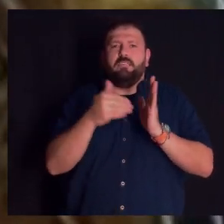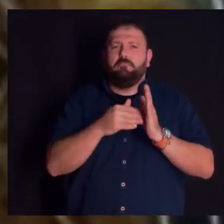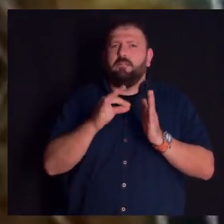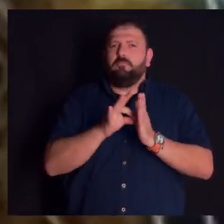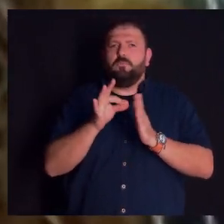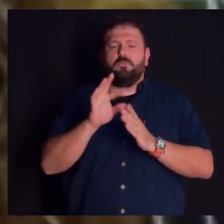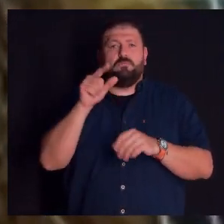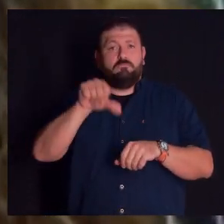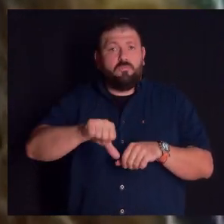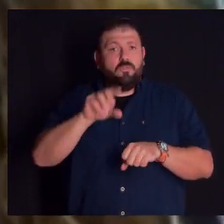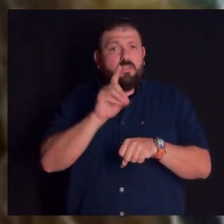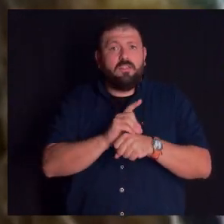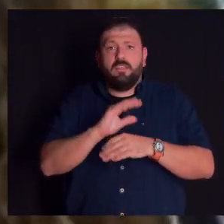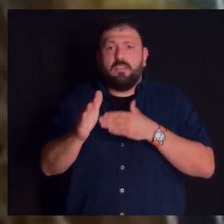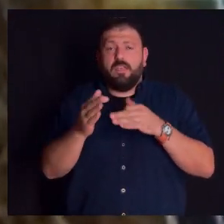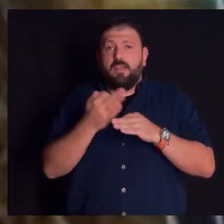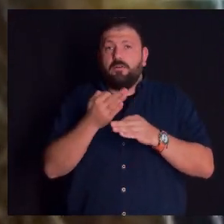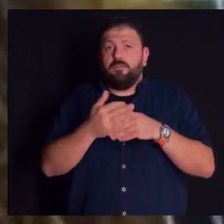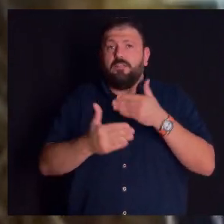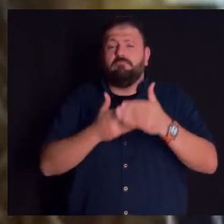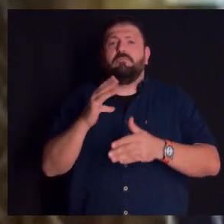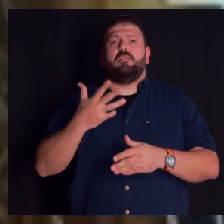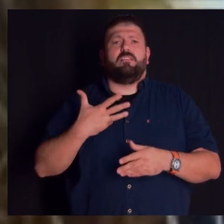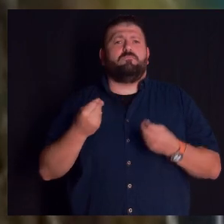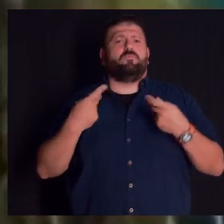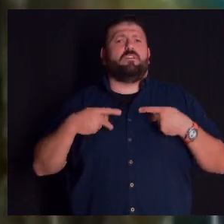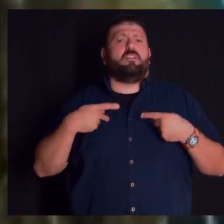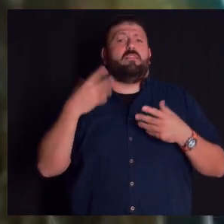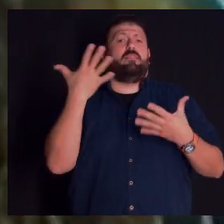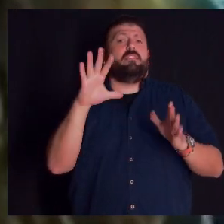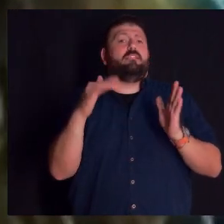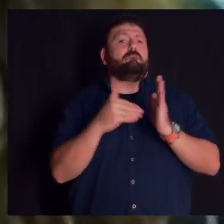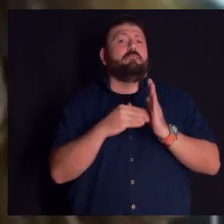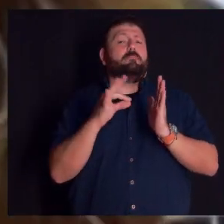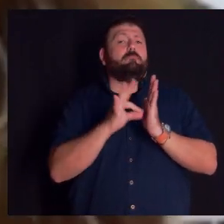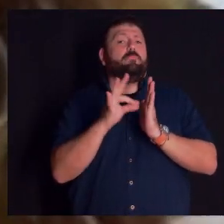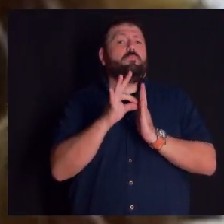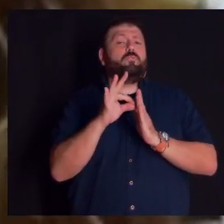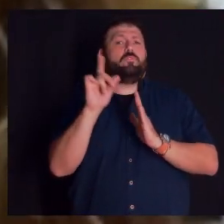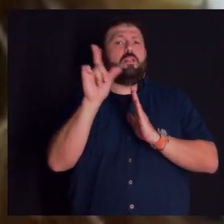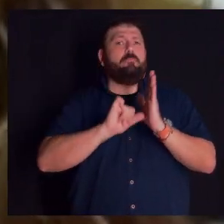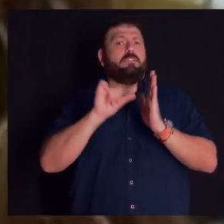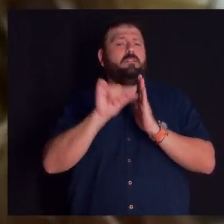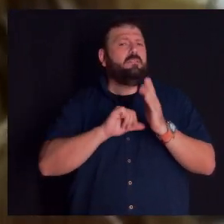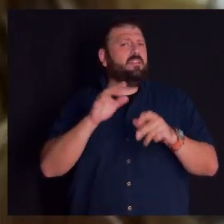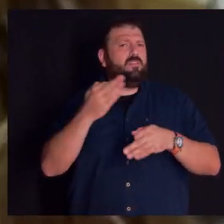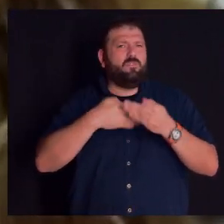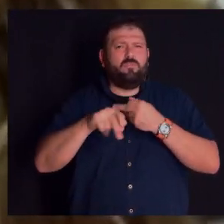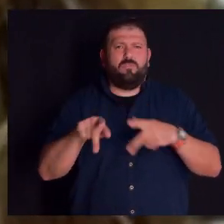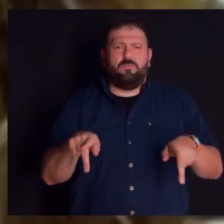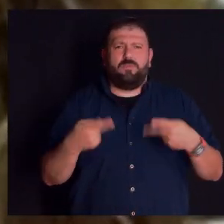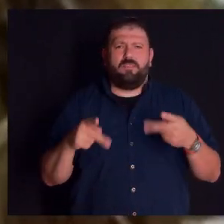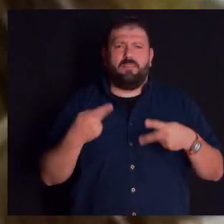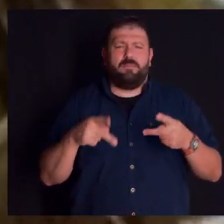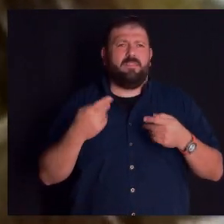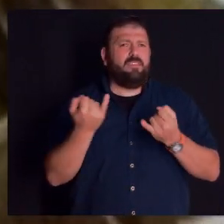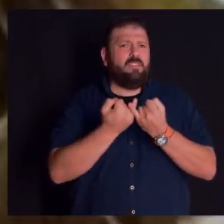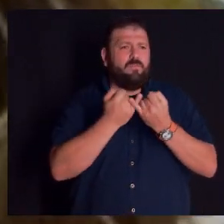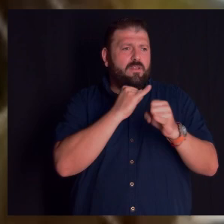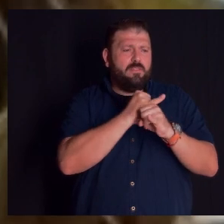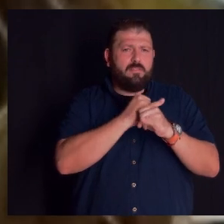make 4,000, 5,000, 6,000. We've grown volume so much. Some 10,000